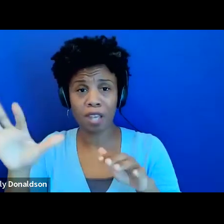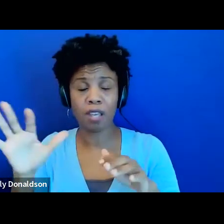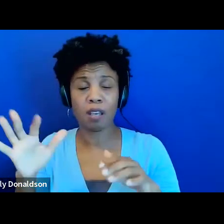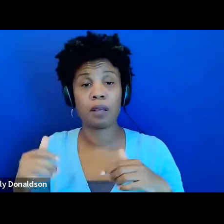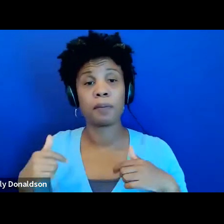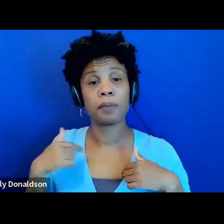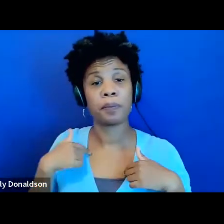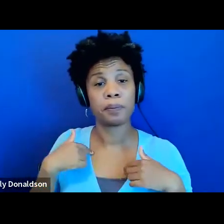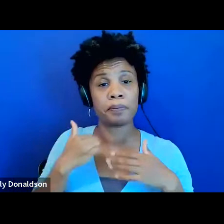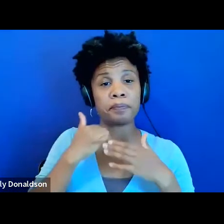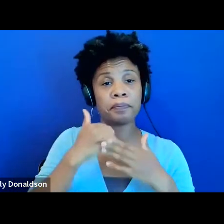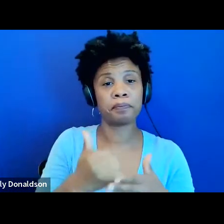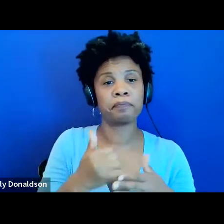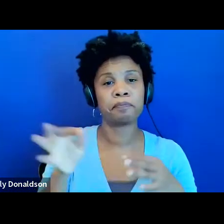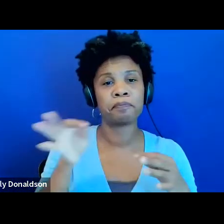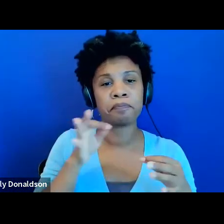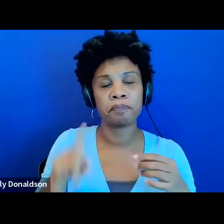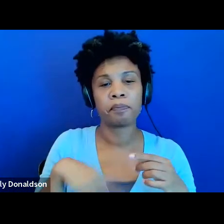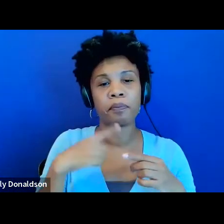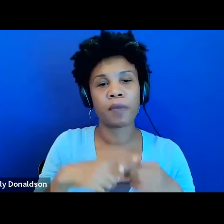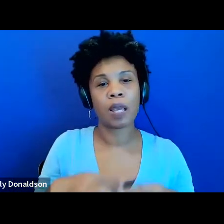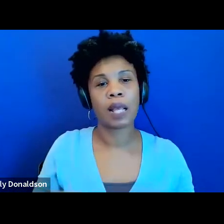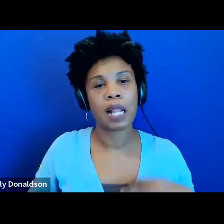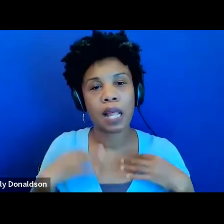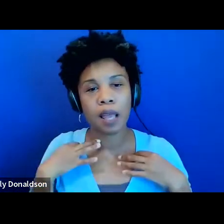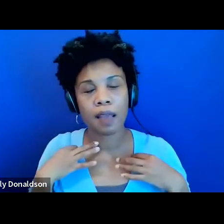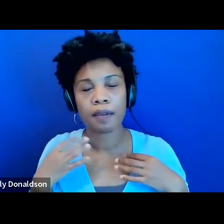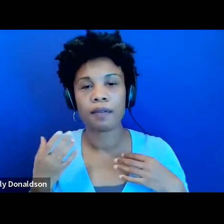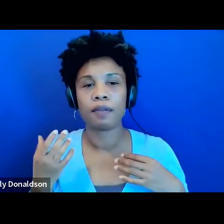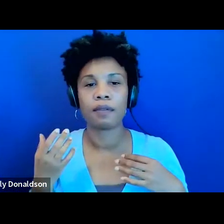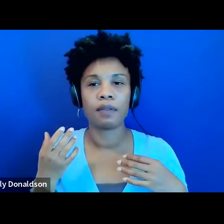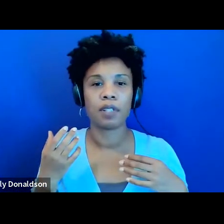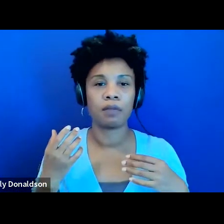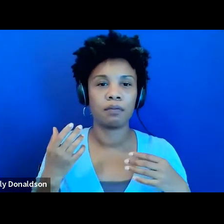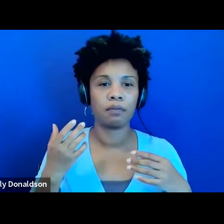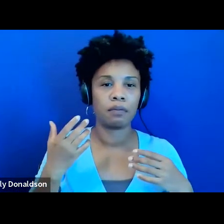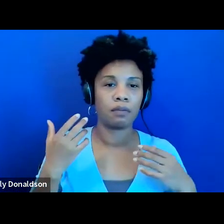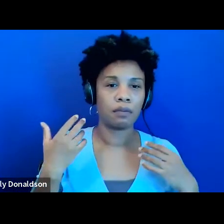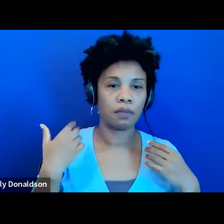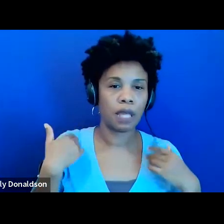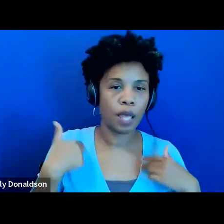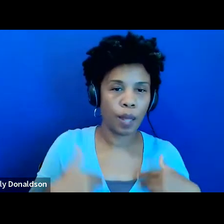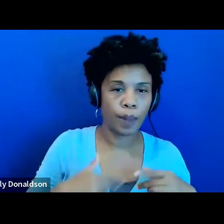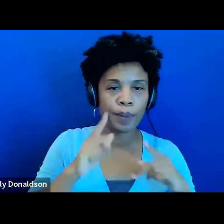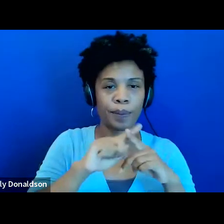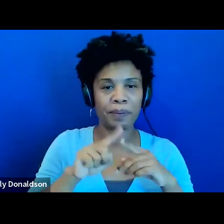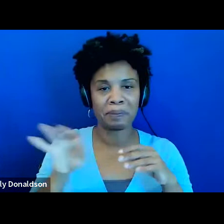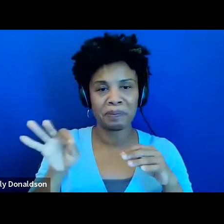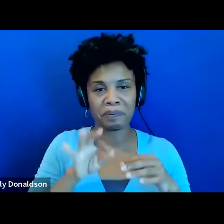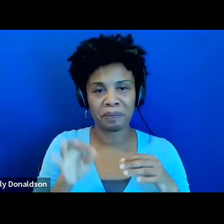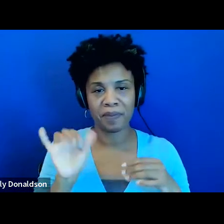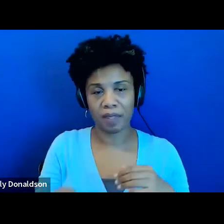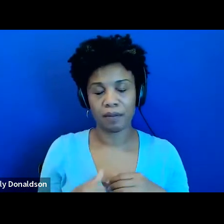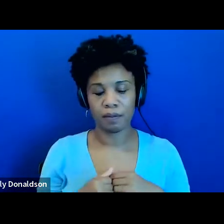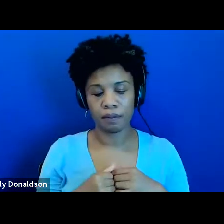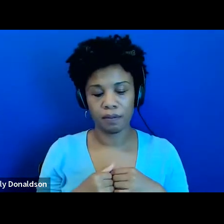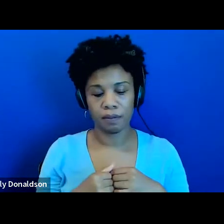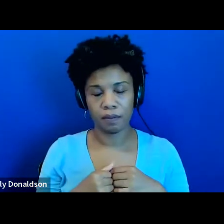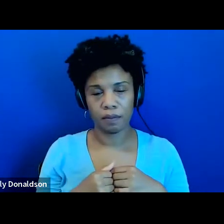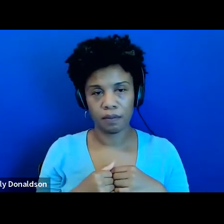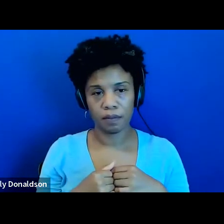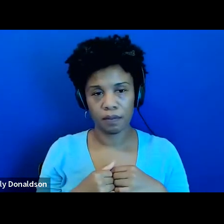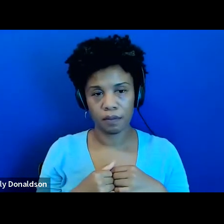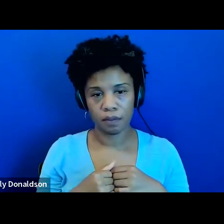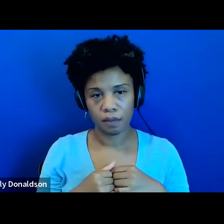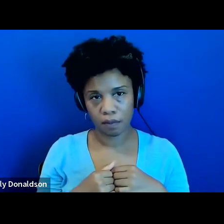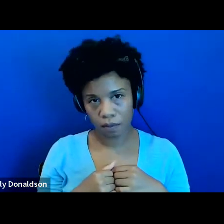The COVID-19 pandemic has left many of us out of touch with reality, forging for our life, which eventually led